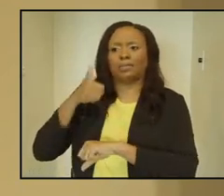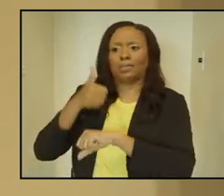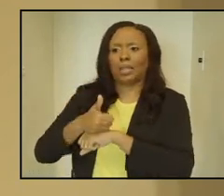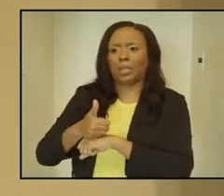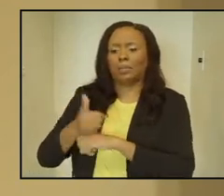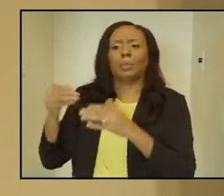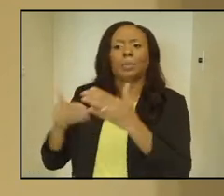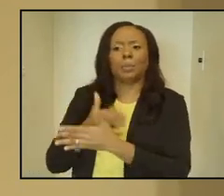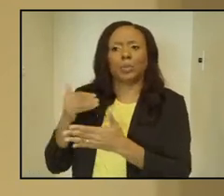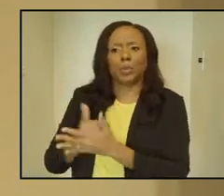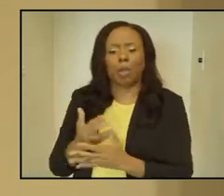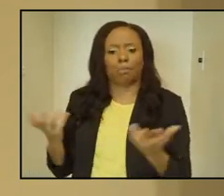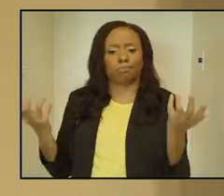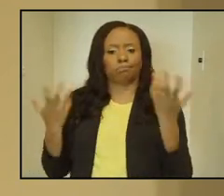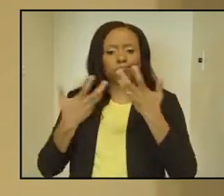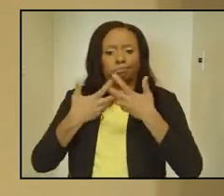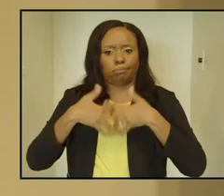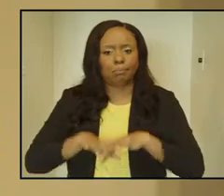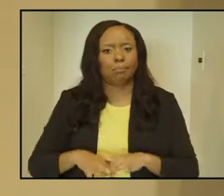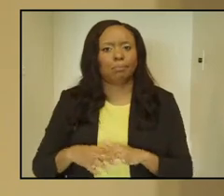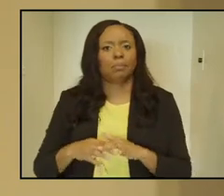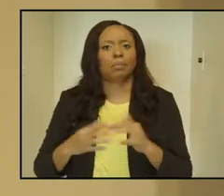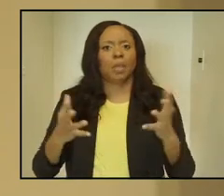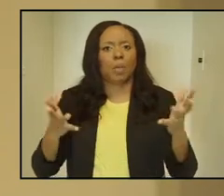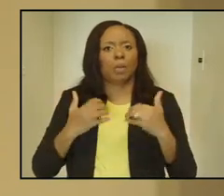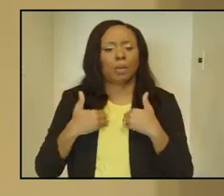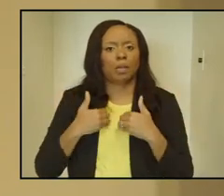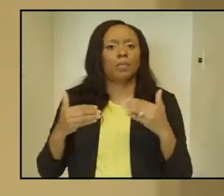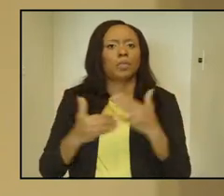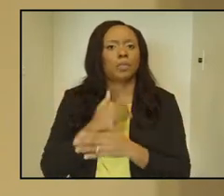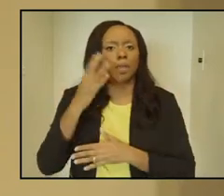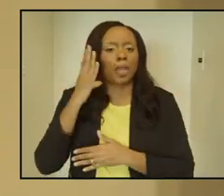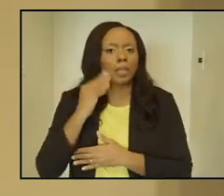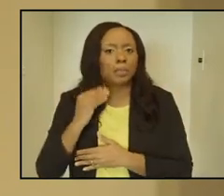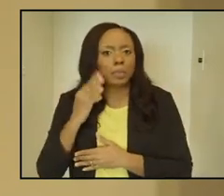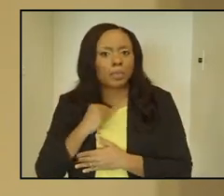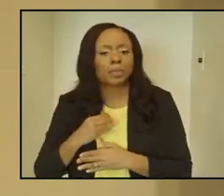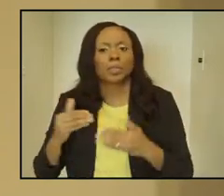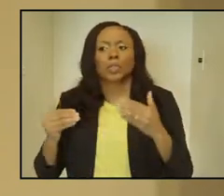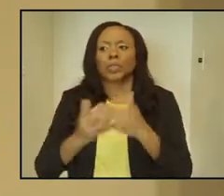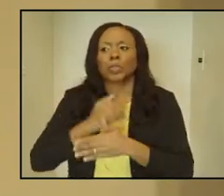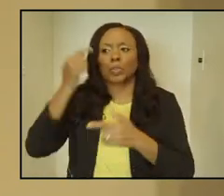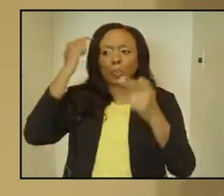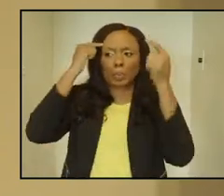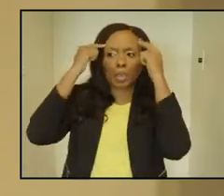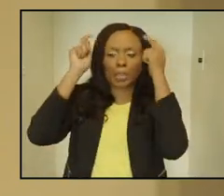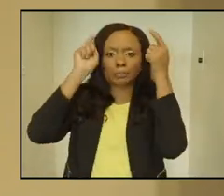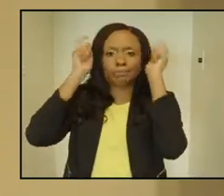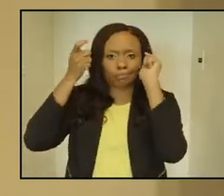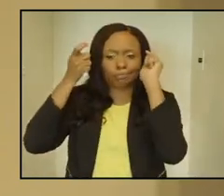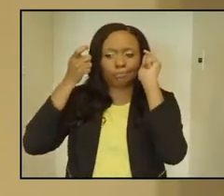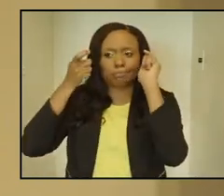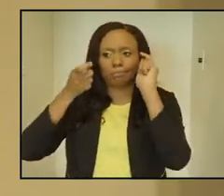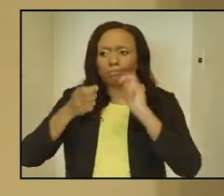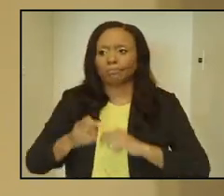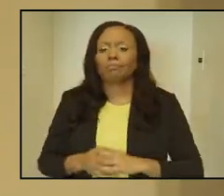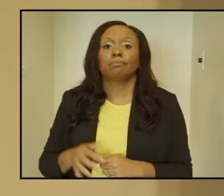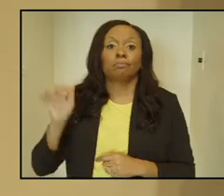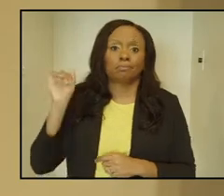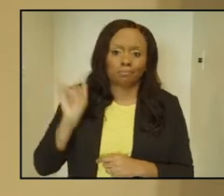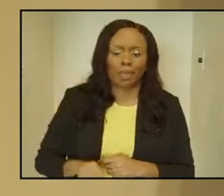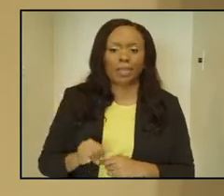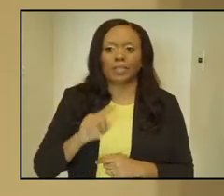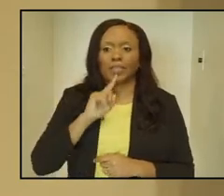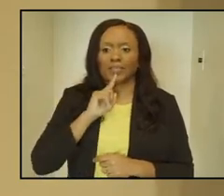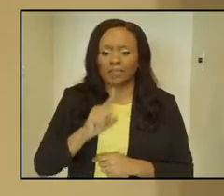new experience in Barbados and a new mindset. And that is simply what this is about.